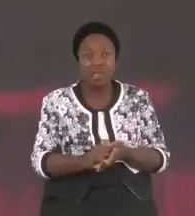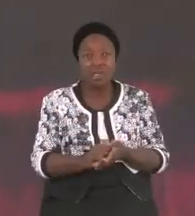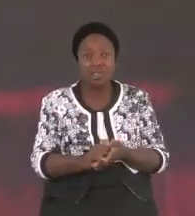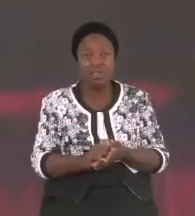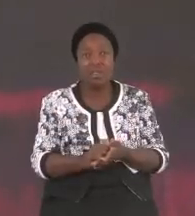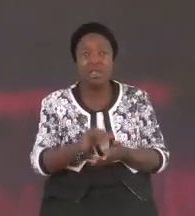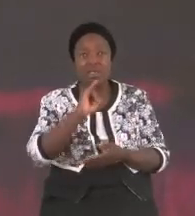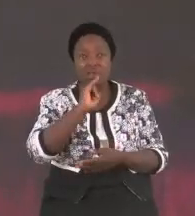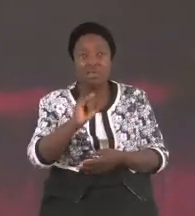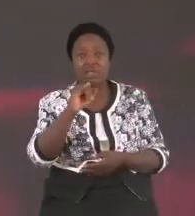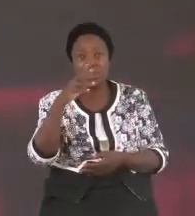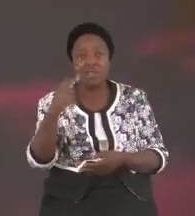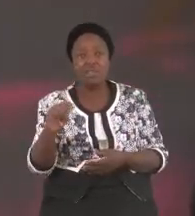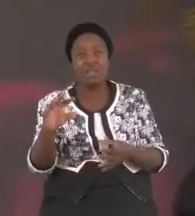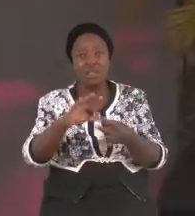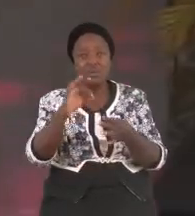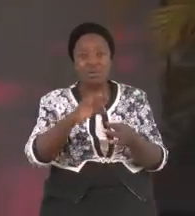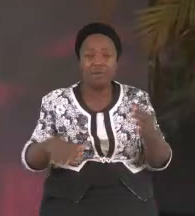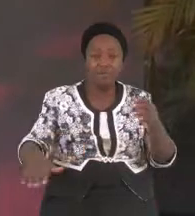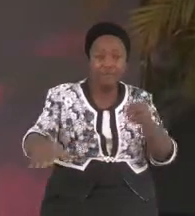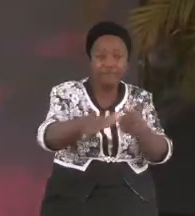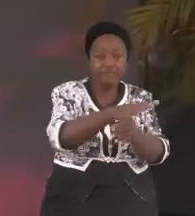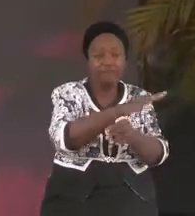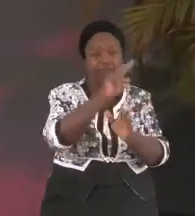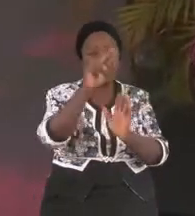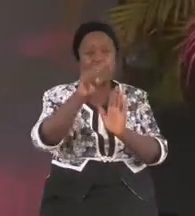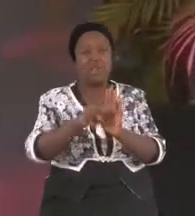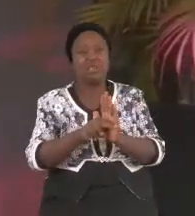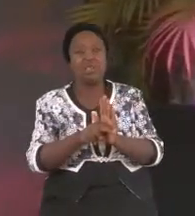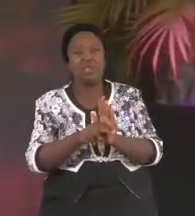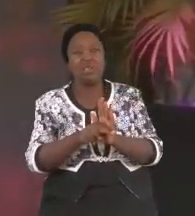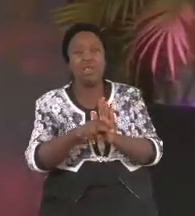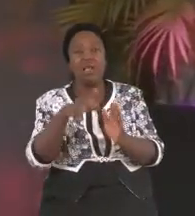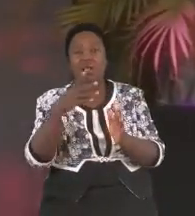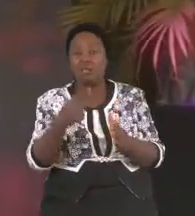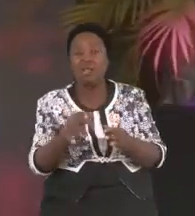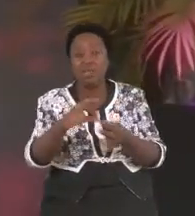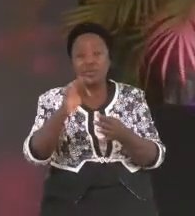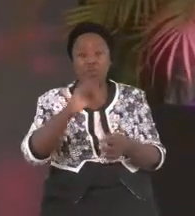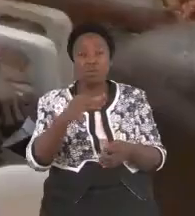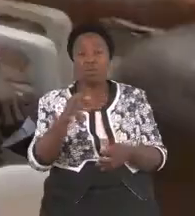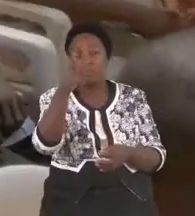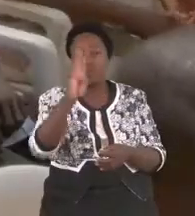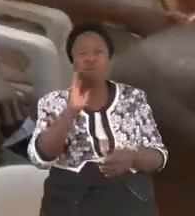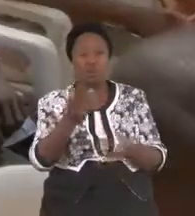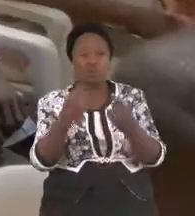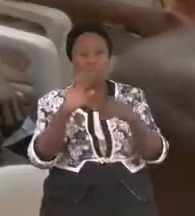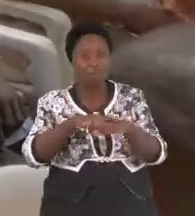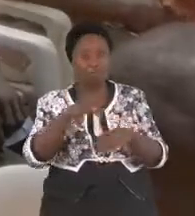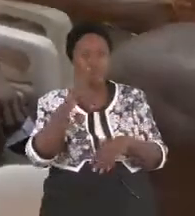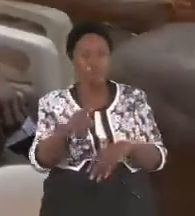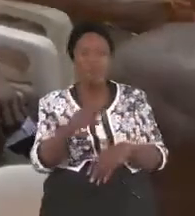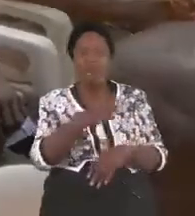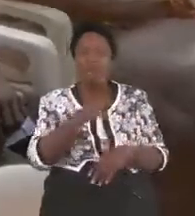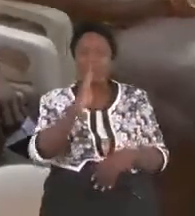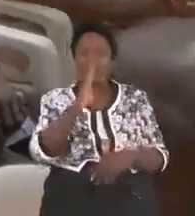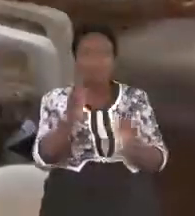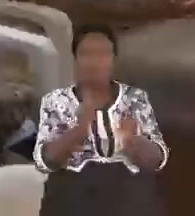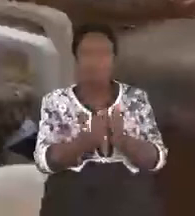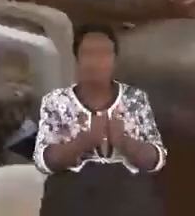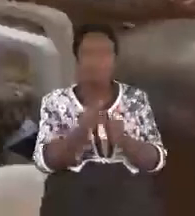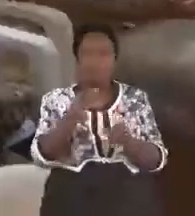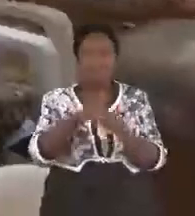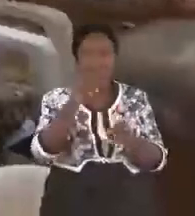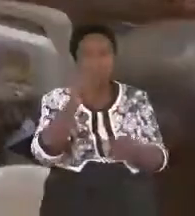Spirit saturation. The Spirit of God will come upon you and will be within you, and then